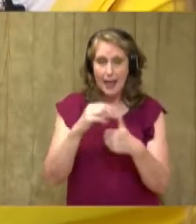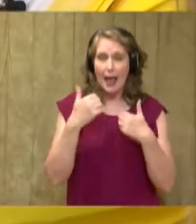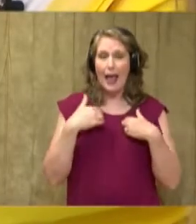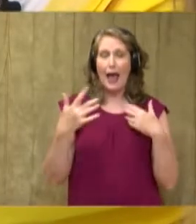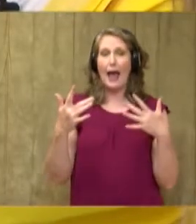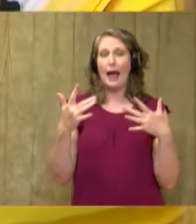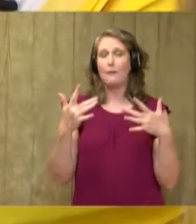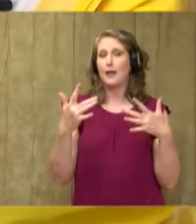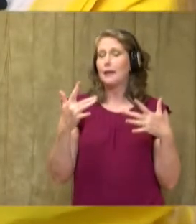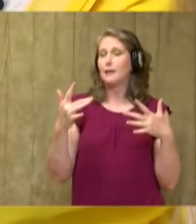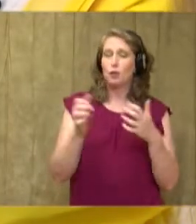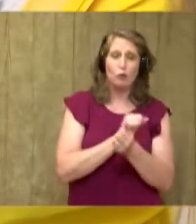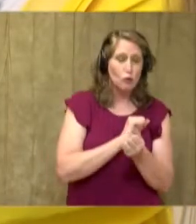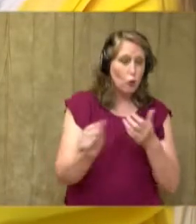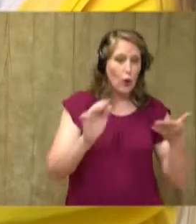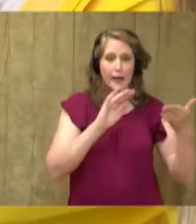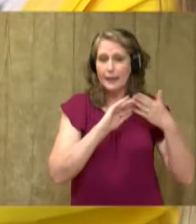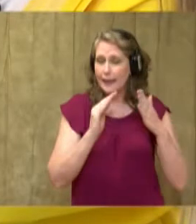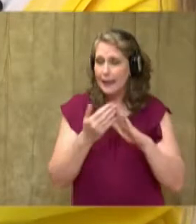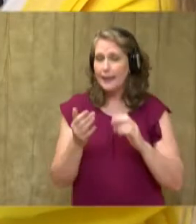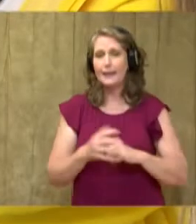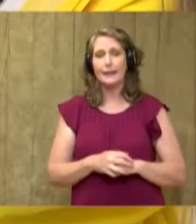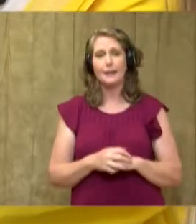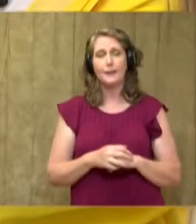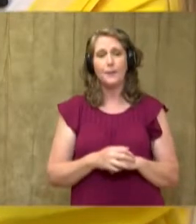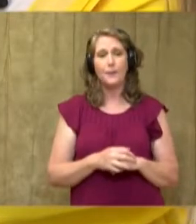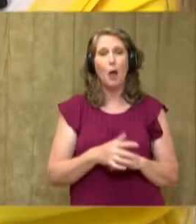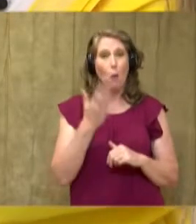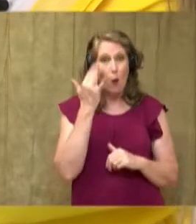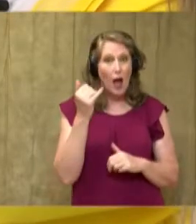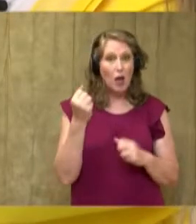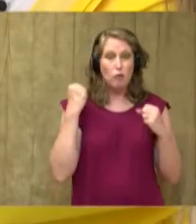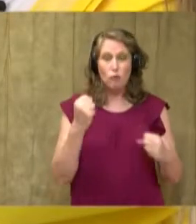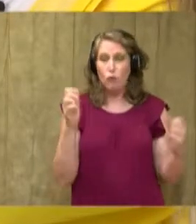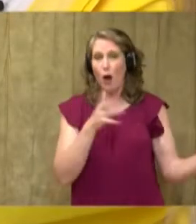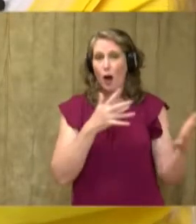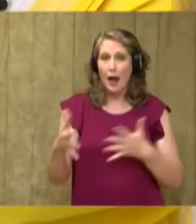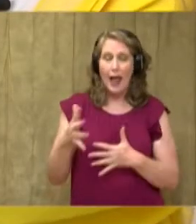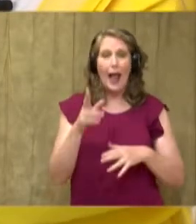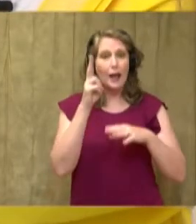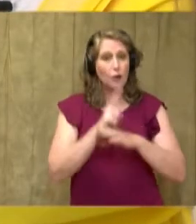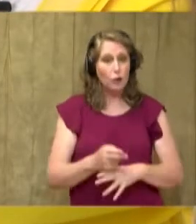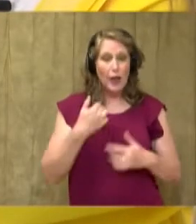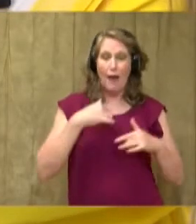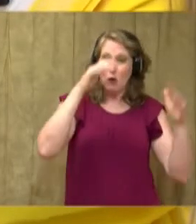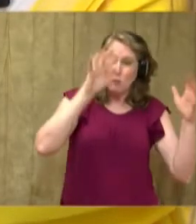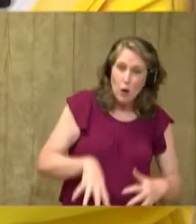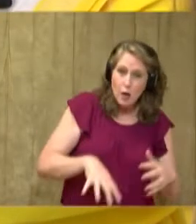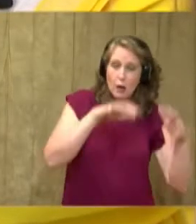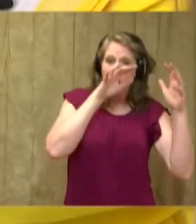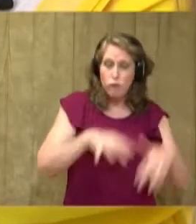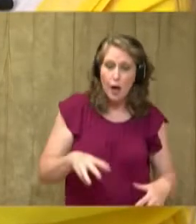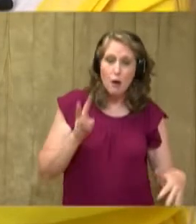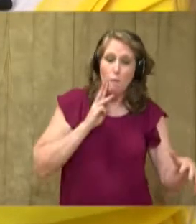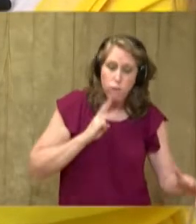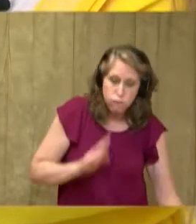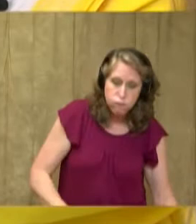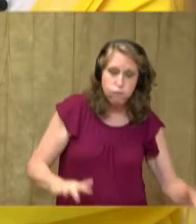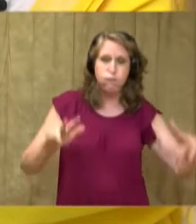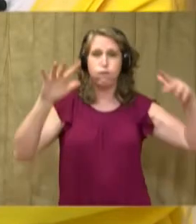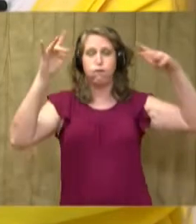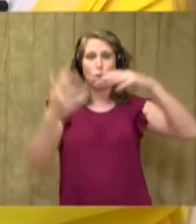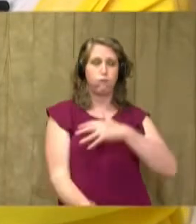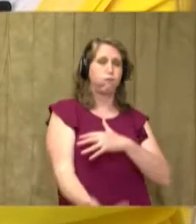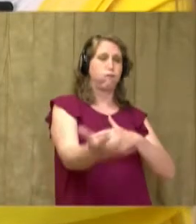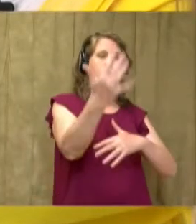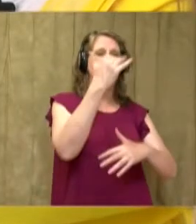devastated cities and towns with strong winds. Usually there are heavy rains and flooding. Storm surges are